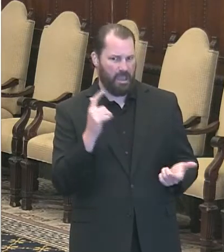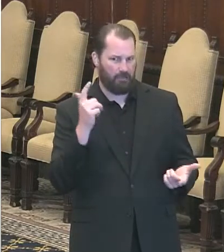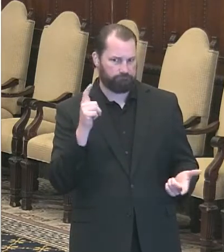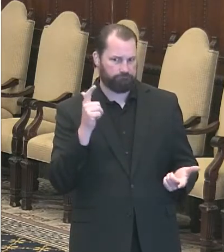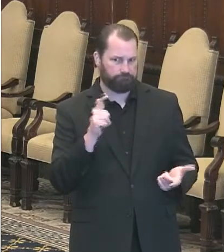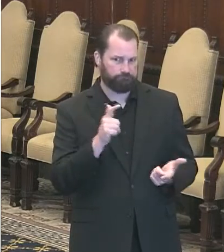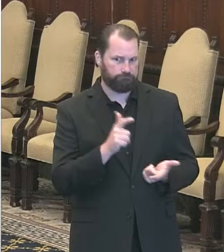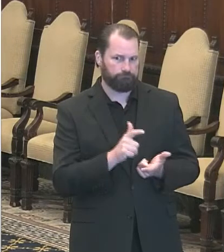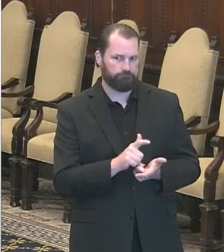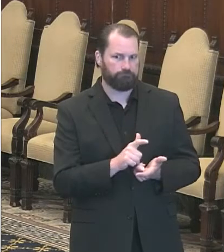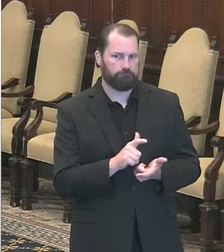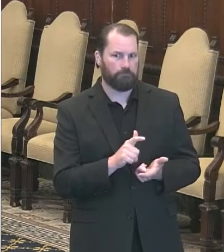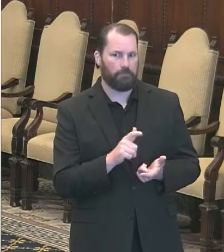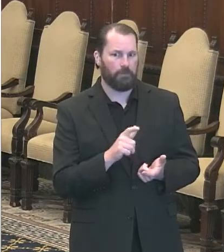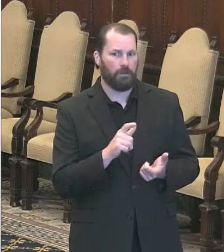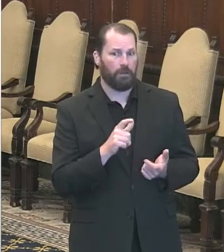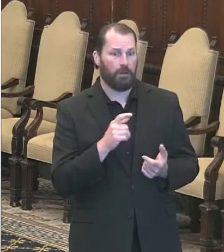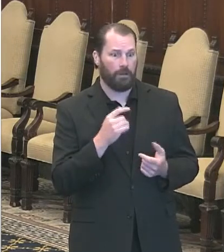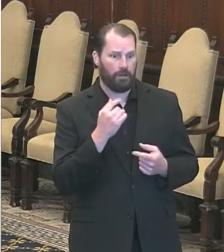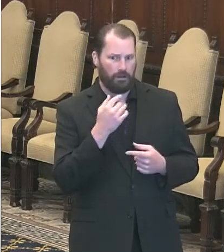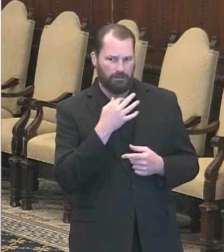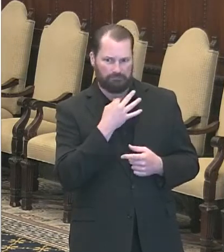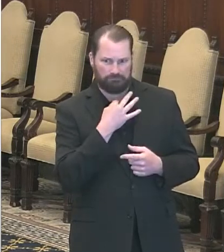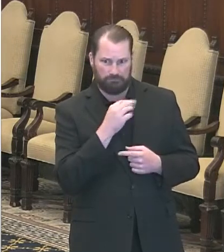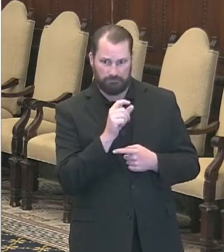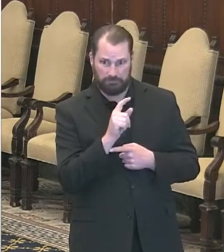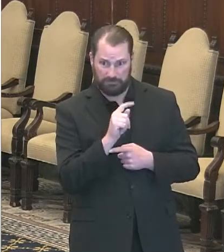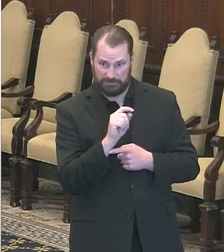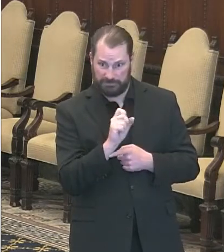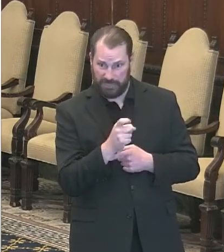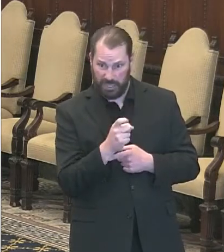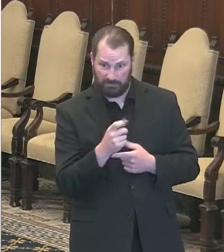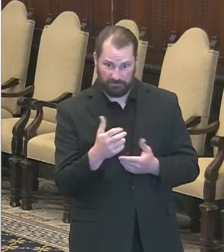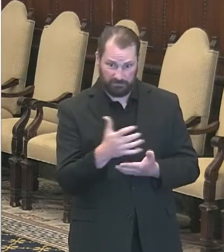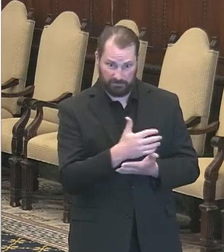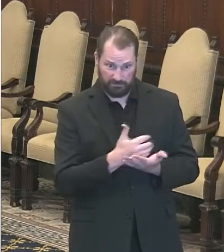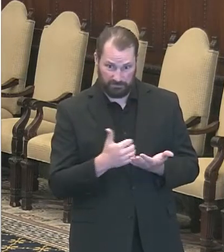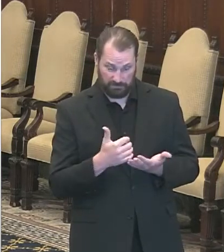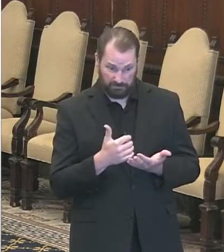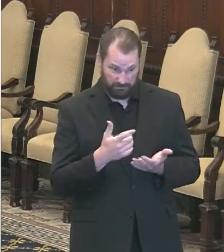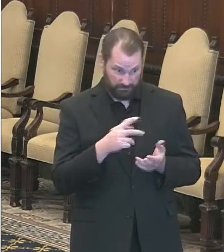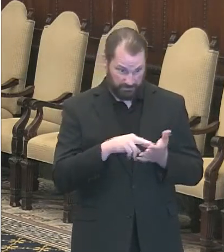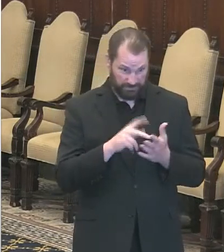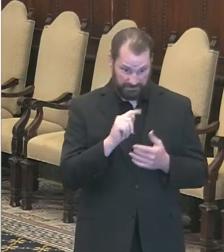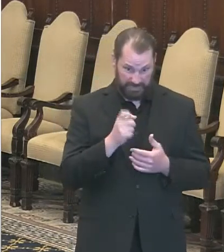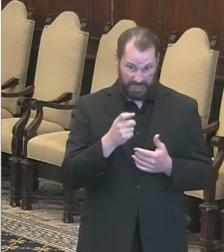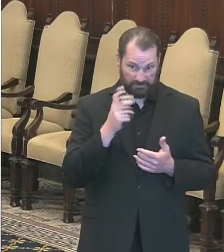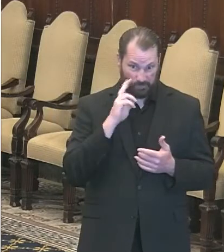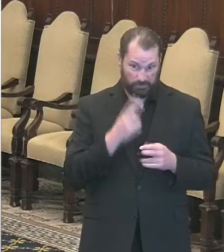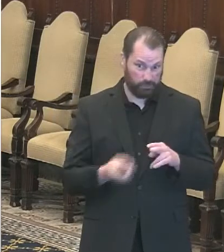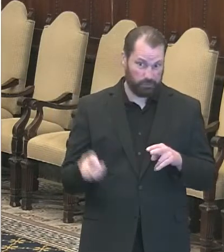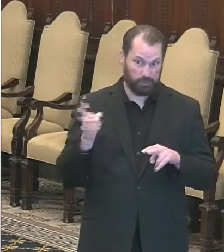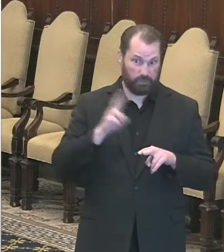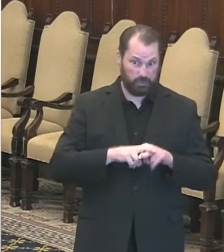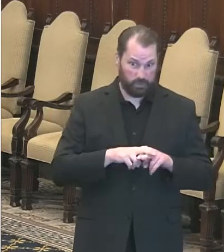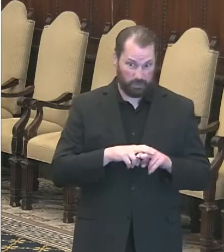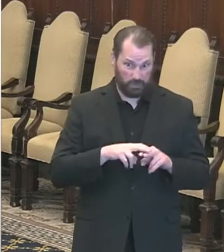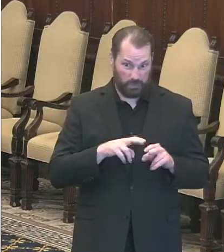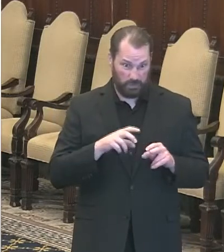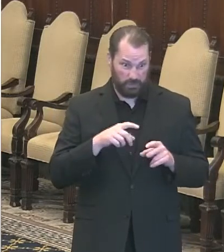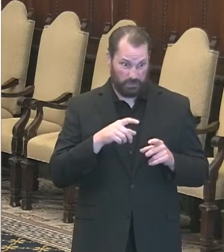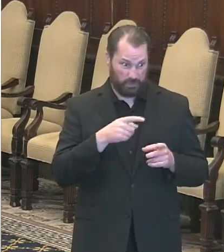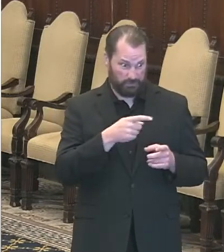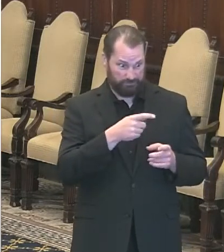the taxes, are you going to raise taxes? How are you going to make up that shortfall in terms of city revenue